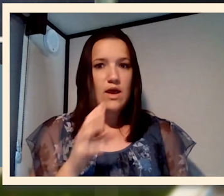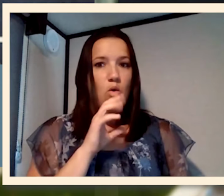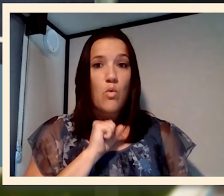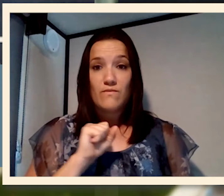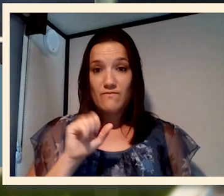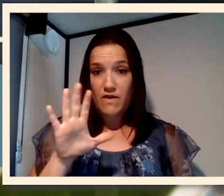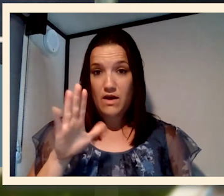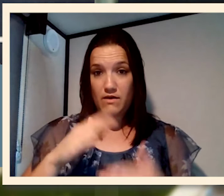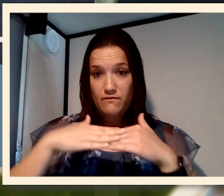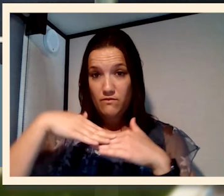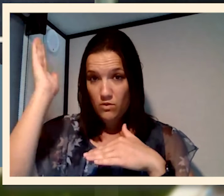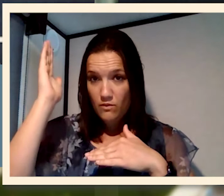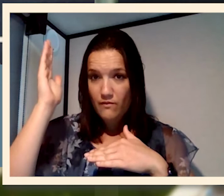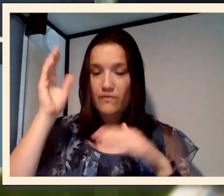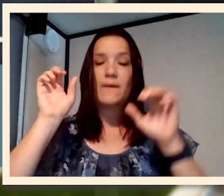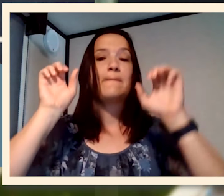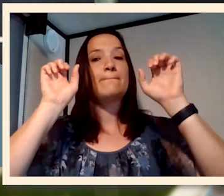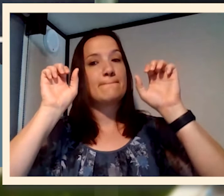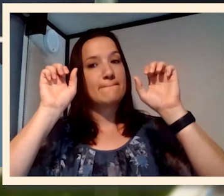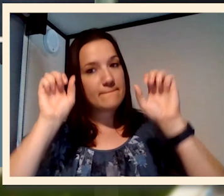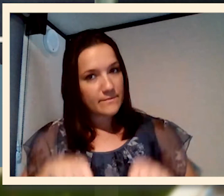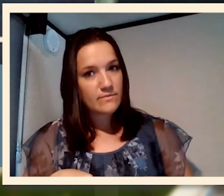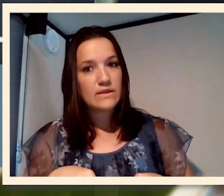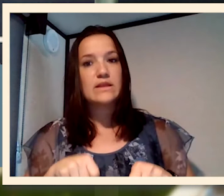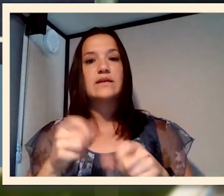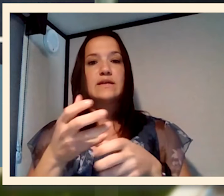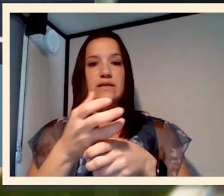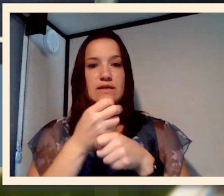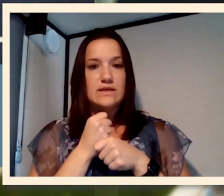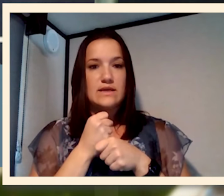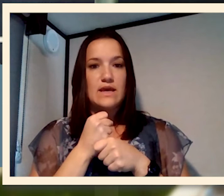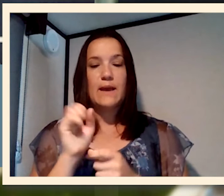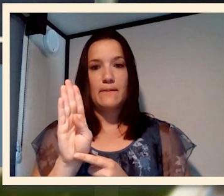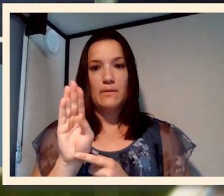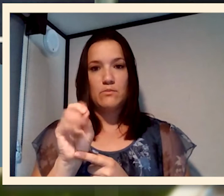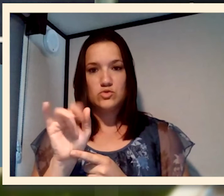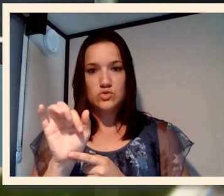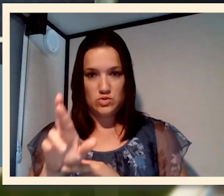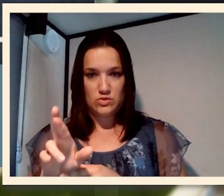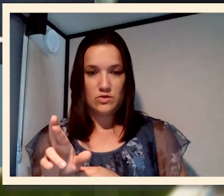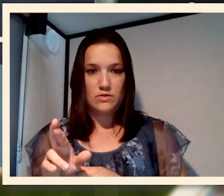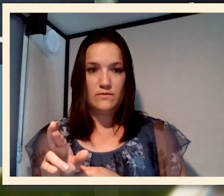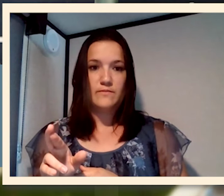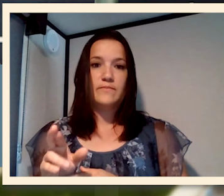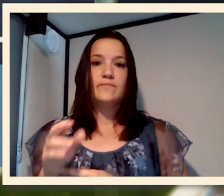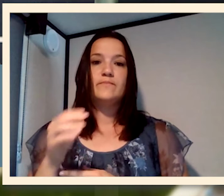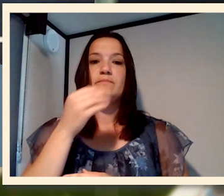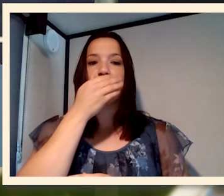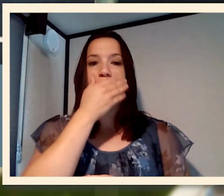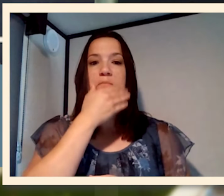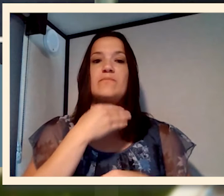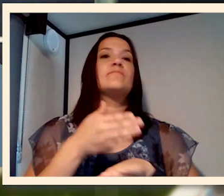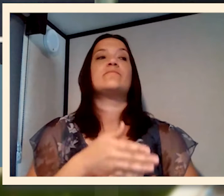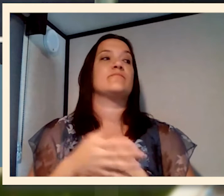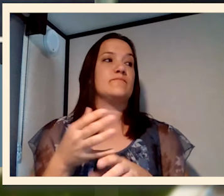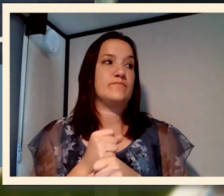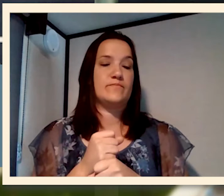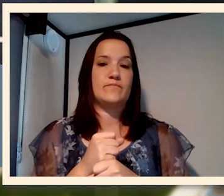literally, anyone that's age 5 years or older is eligible to receive a booster